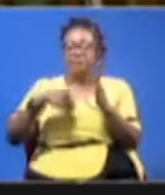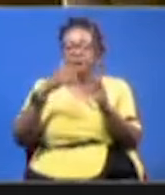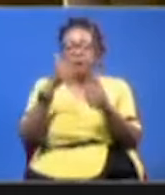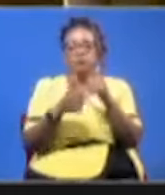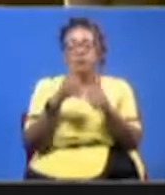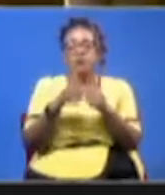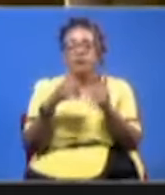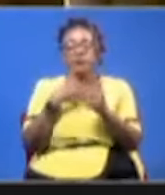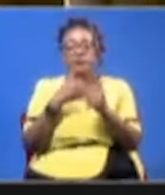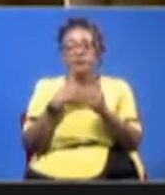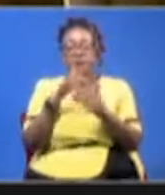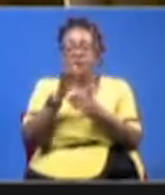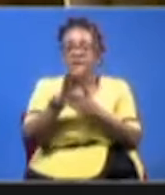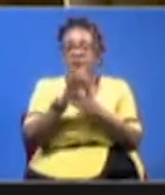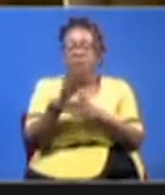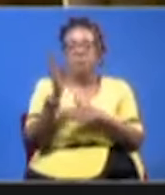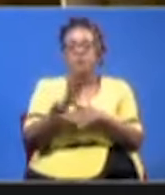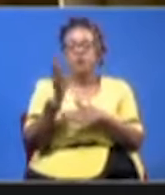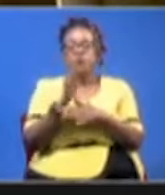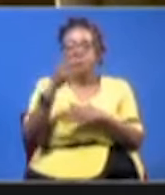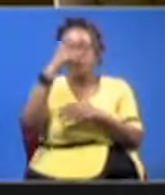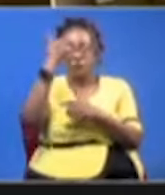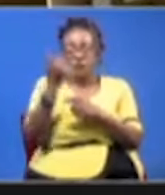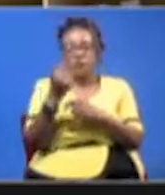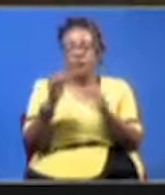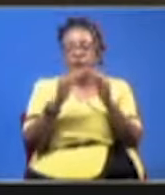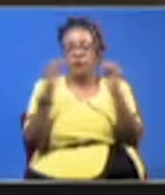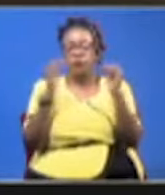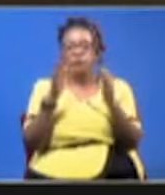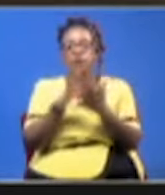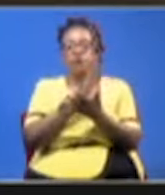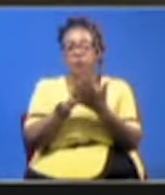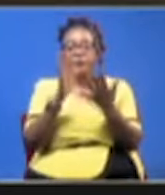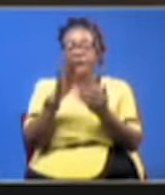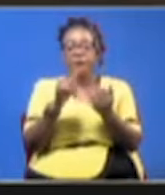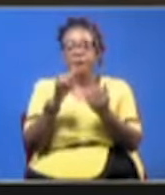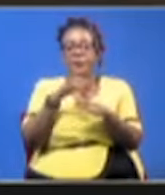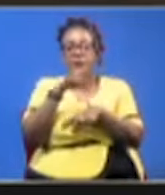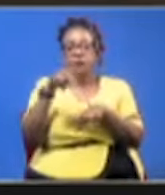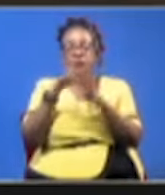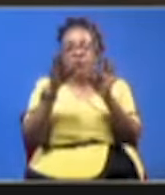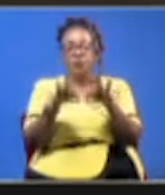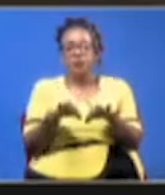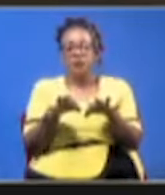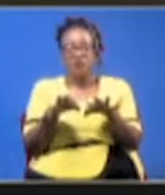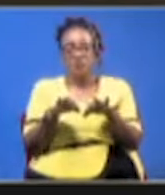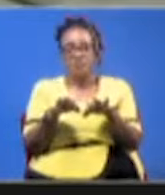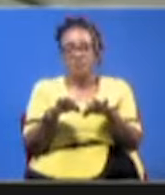their portion of the billions due to equitable share from the National Treasury.